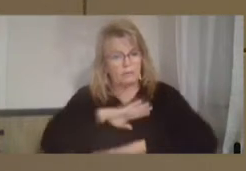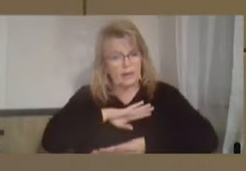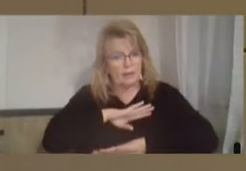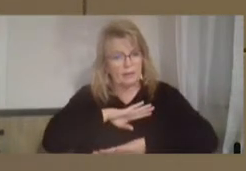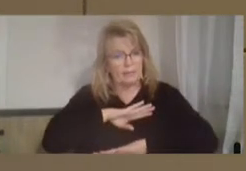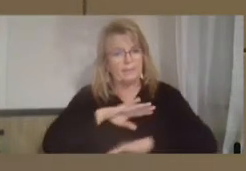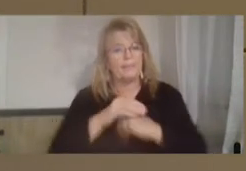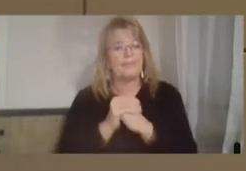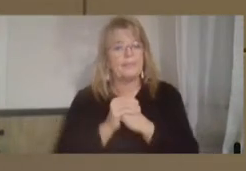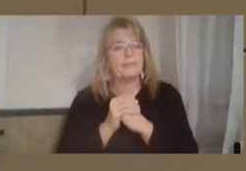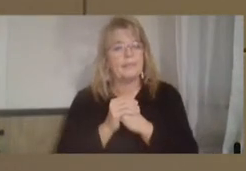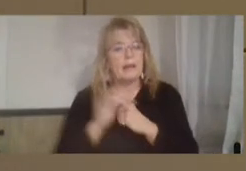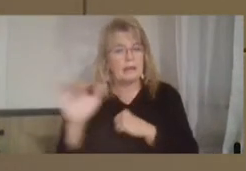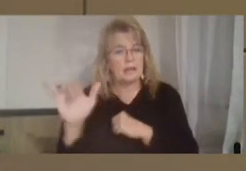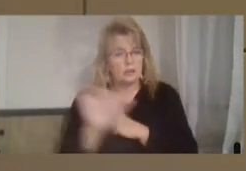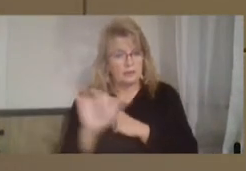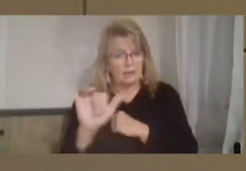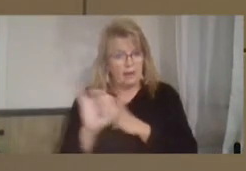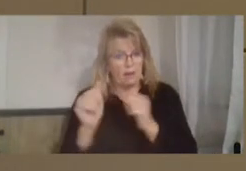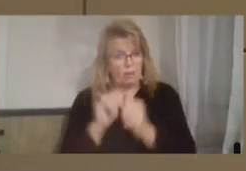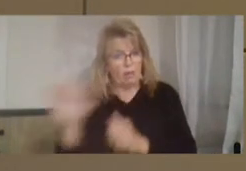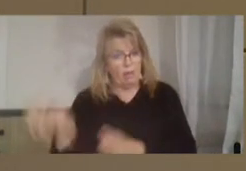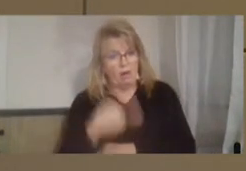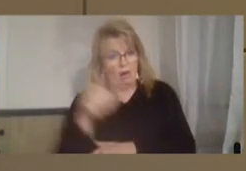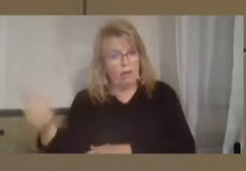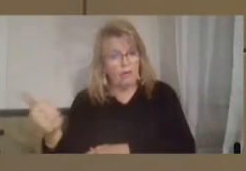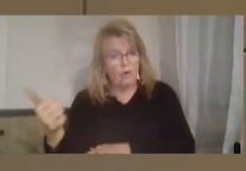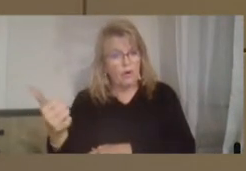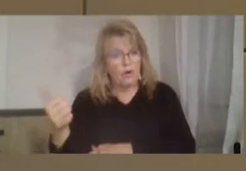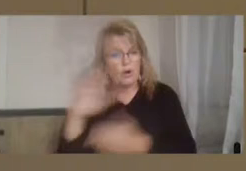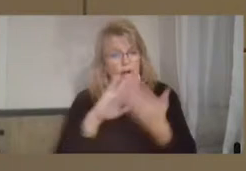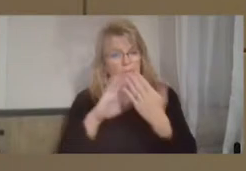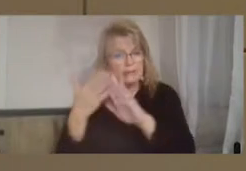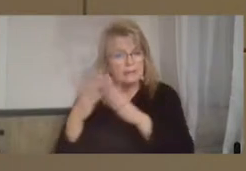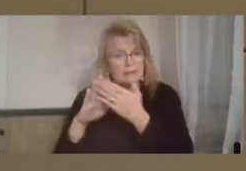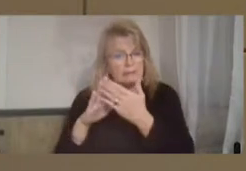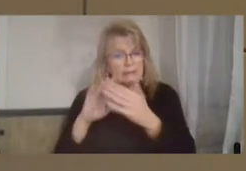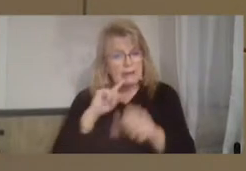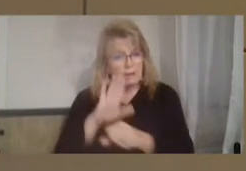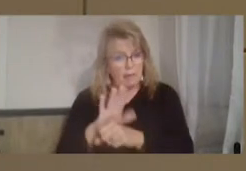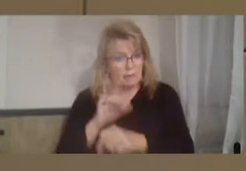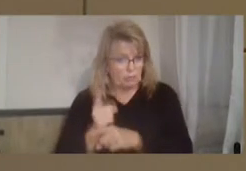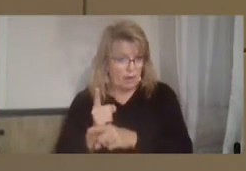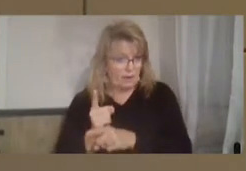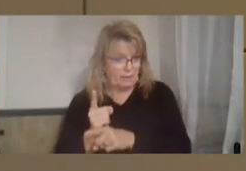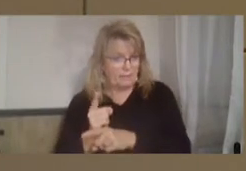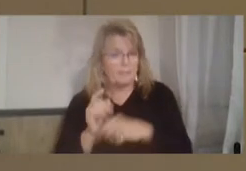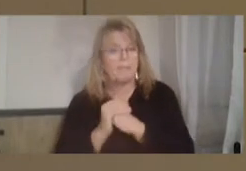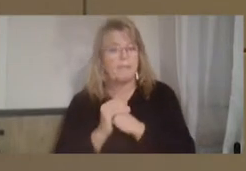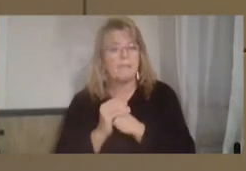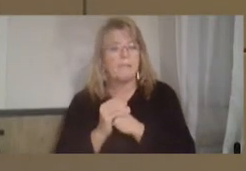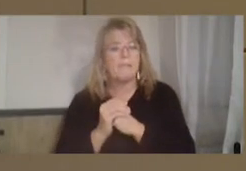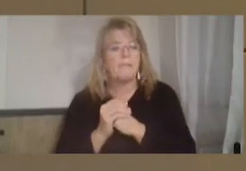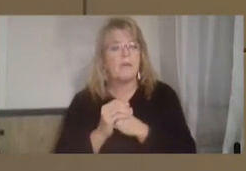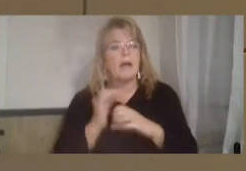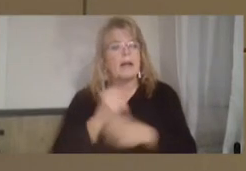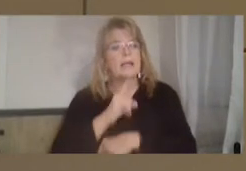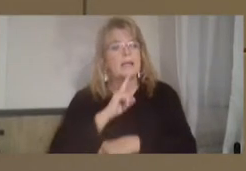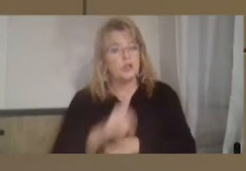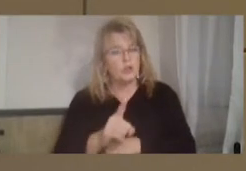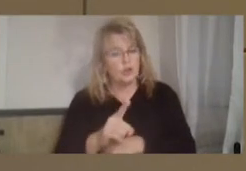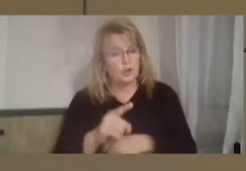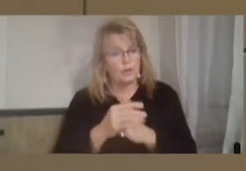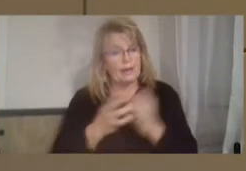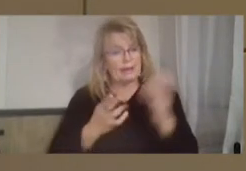just like we do with other city commitments, right? To ensure the integrity of